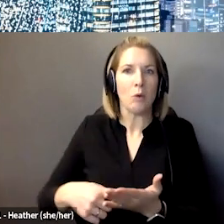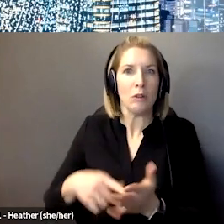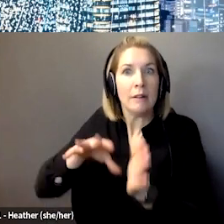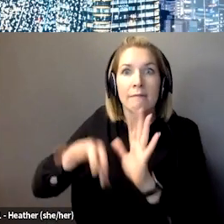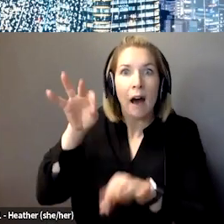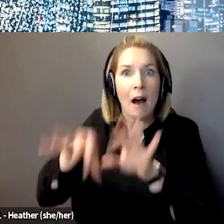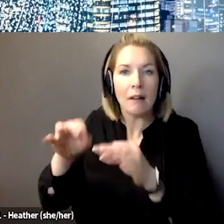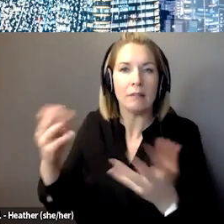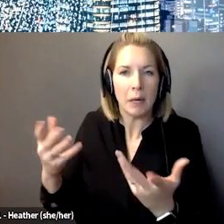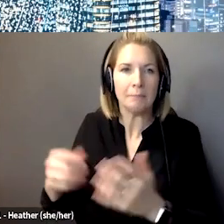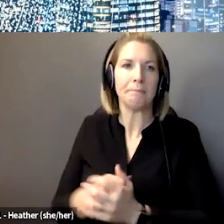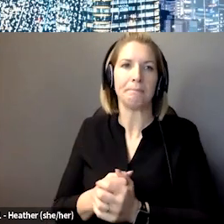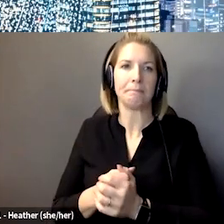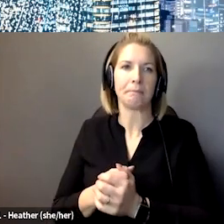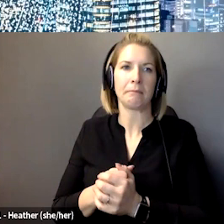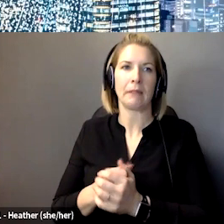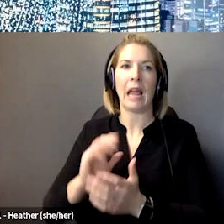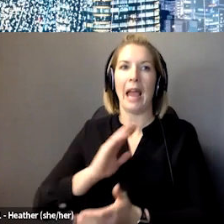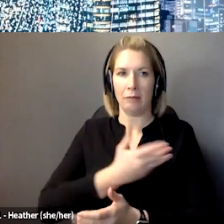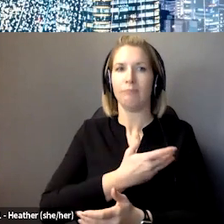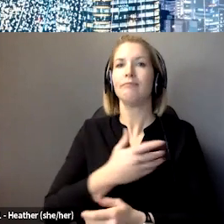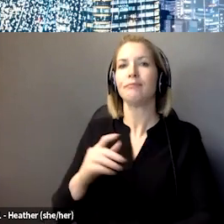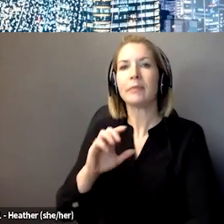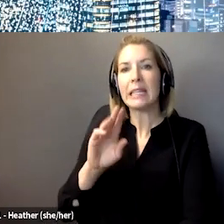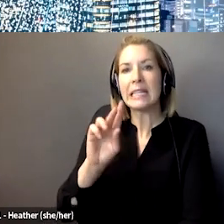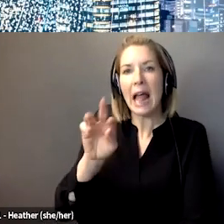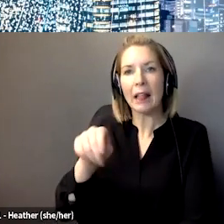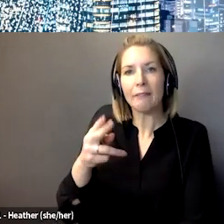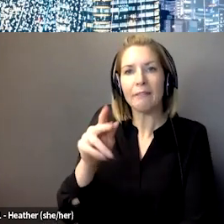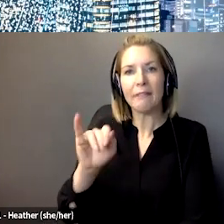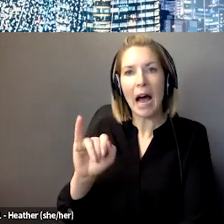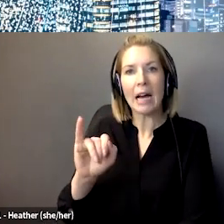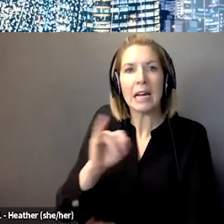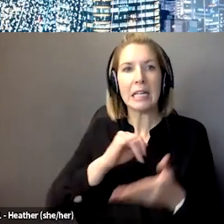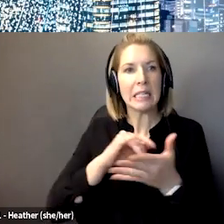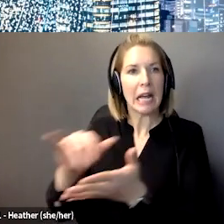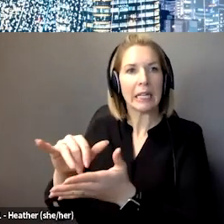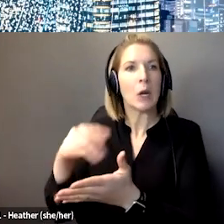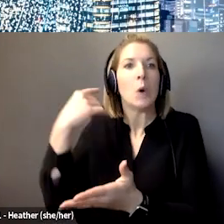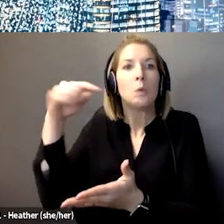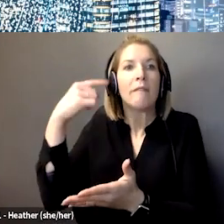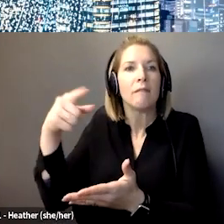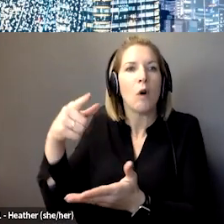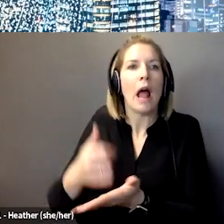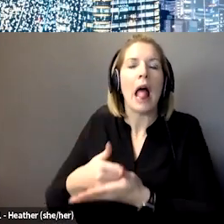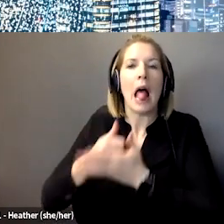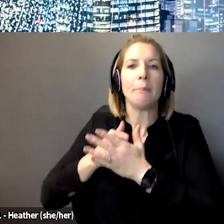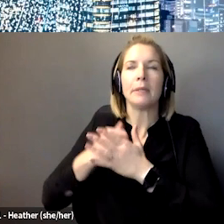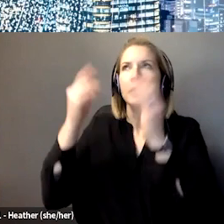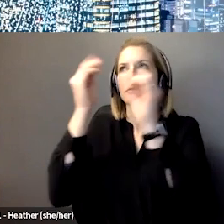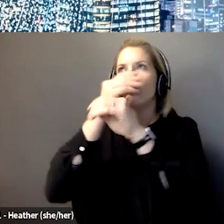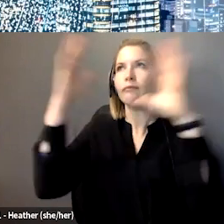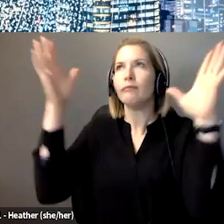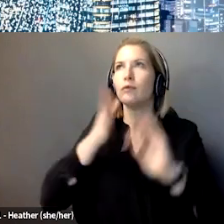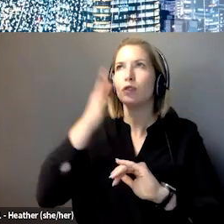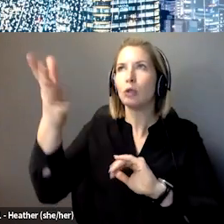So our Delphi study aimed to examine strategies for inclusion in the future of work. You've heard this term quite a bit, but when